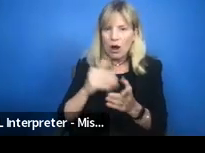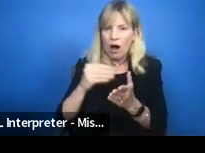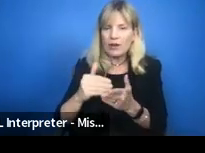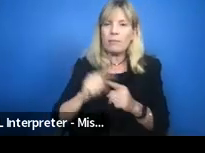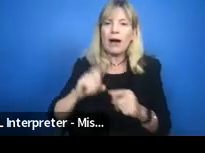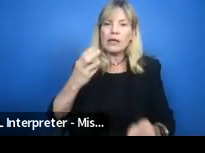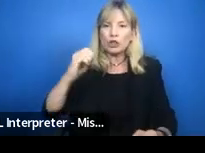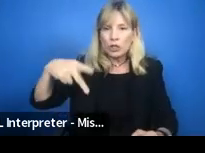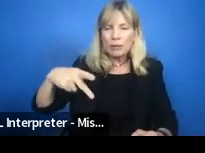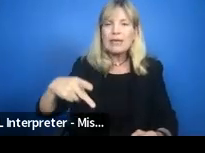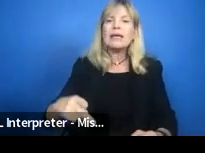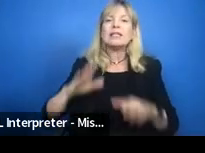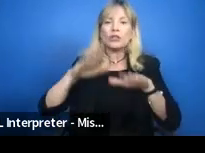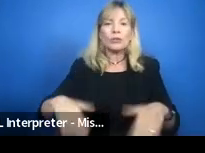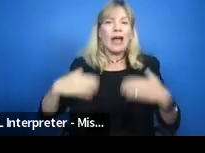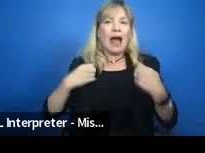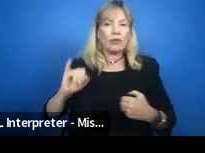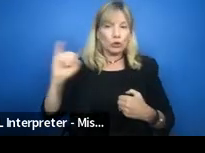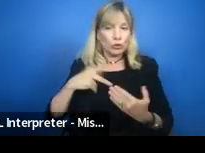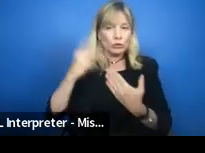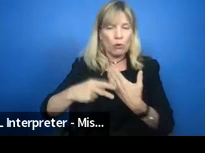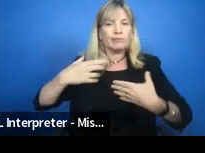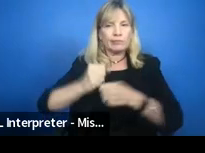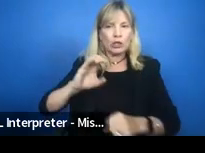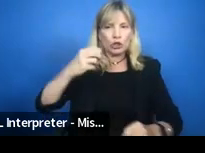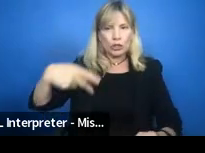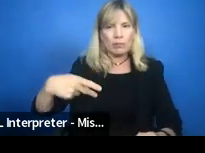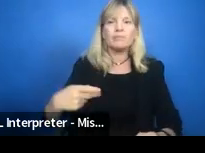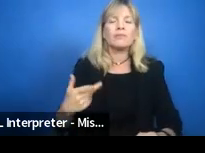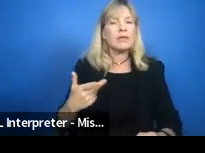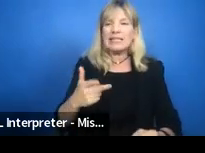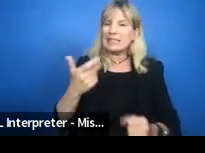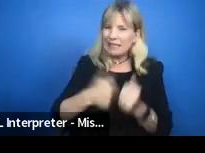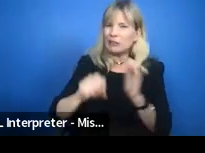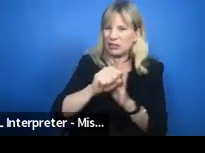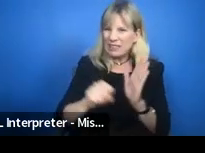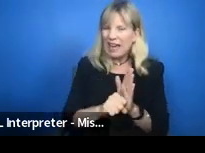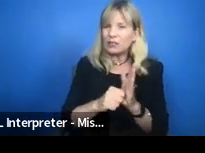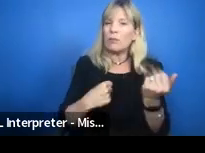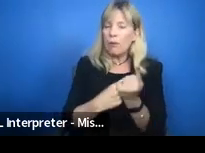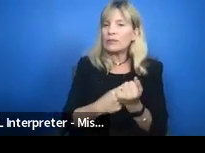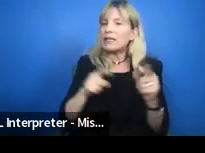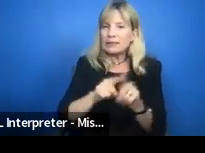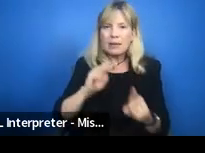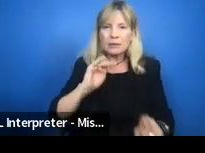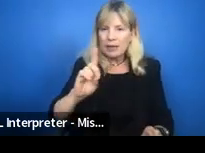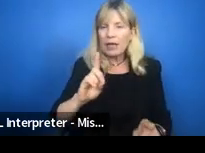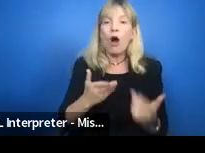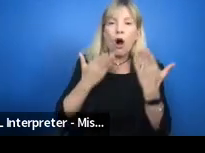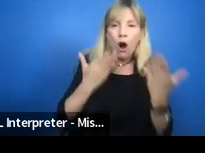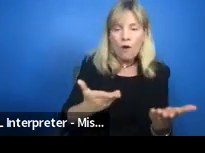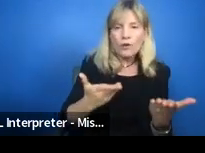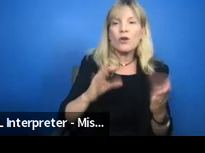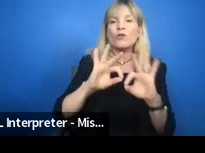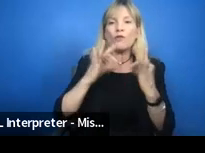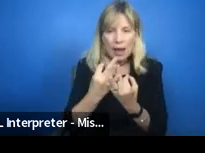the Children's Health Insurance Program, which each state supports and is much like Medicaid, but is offered to children and families with slightly